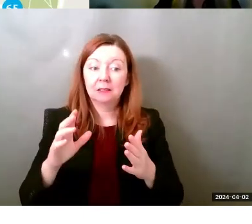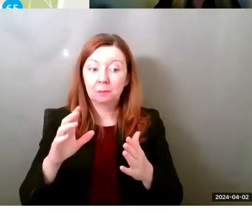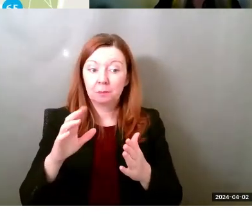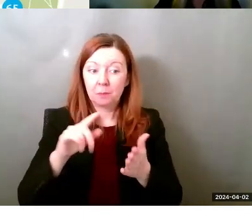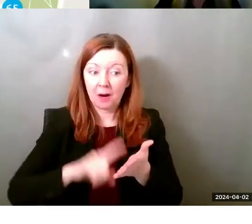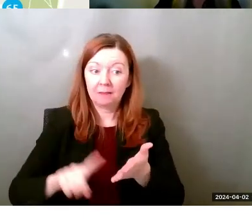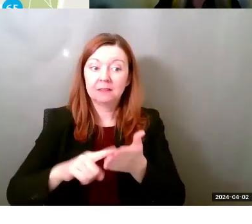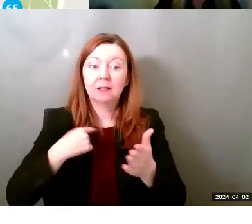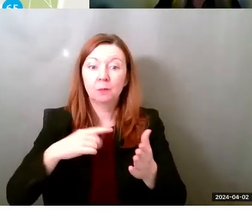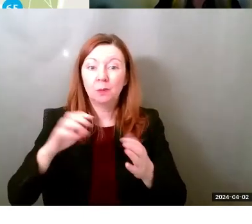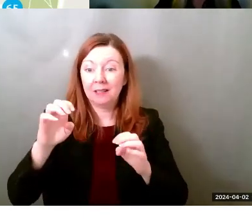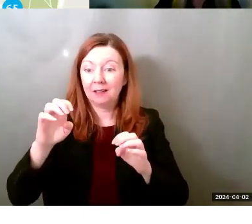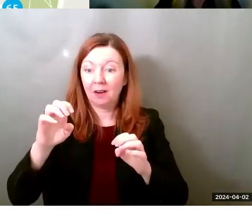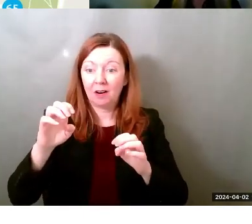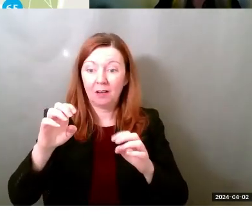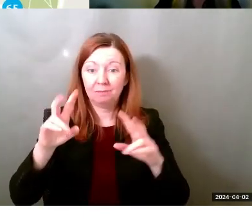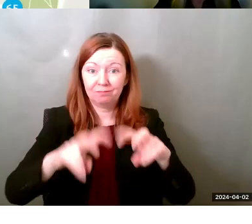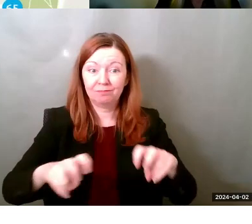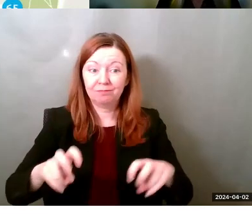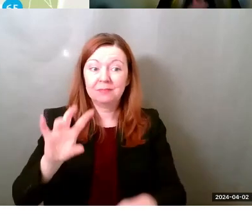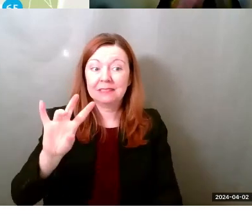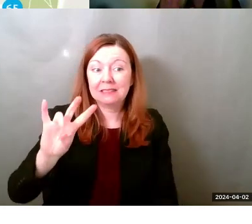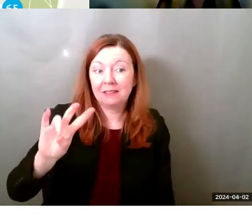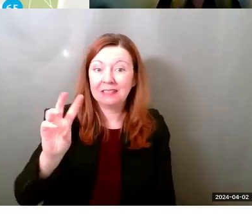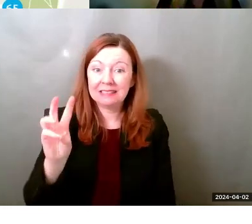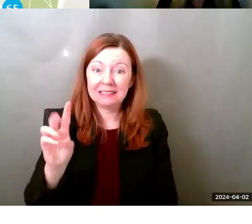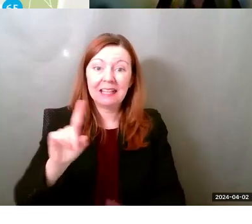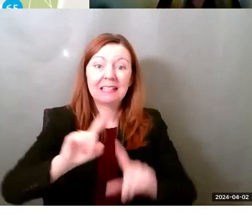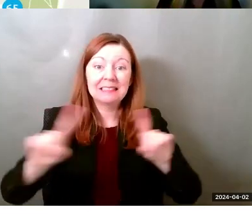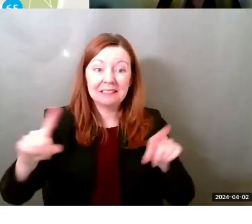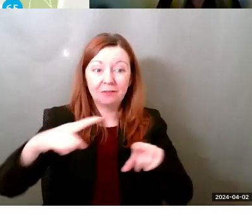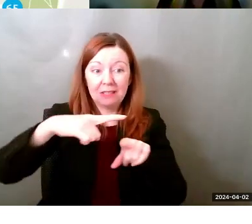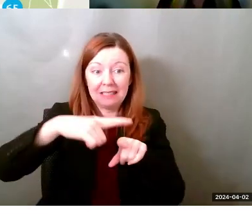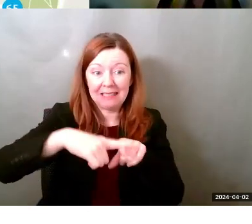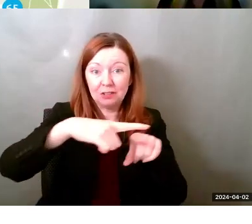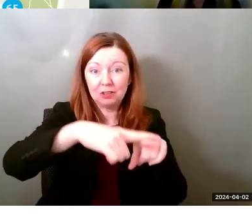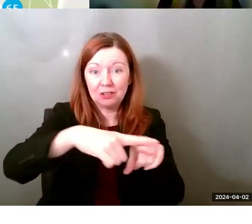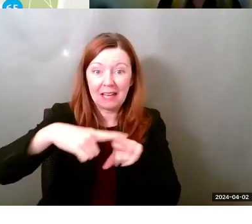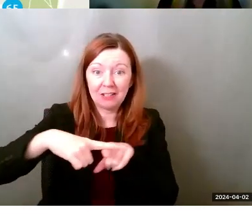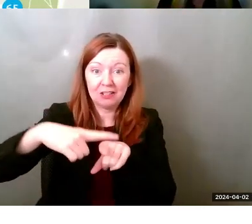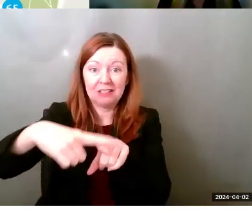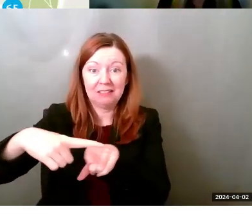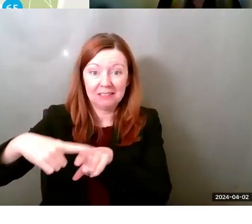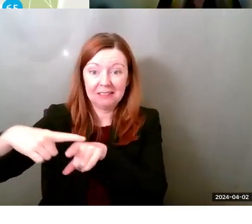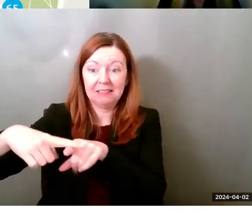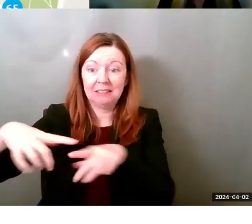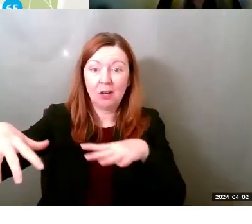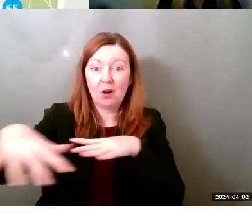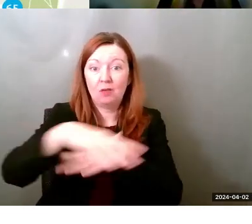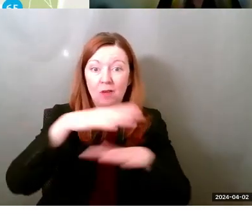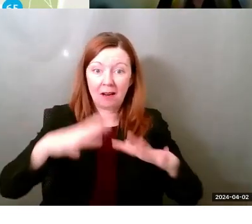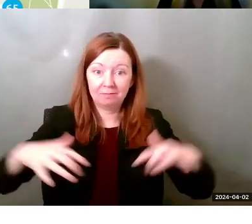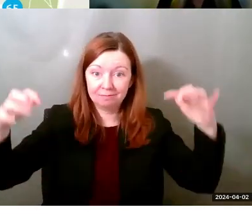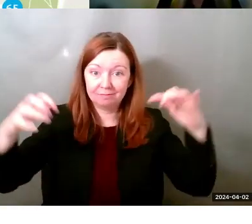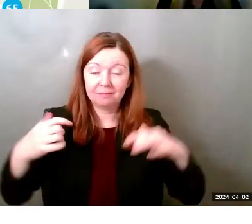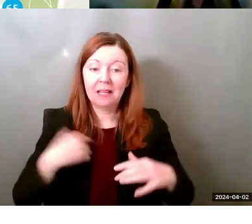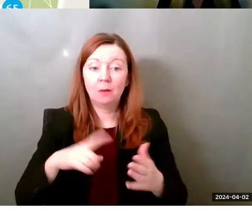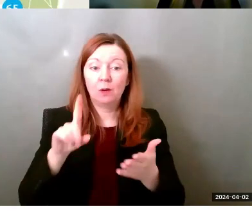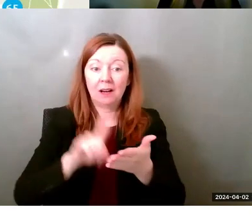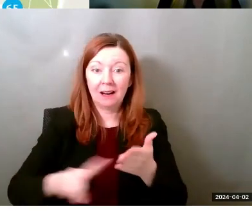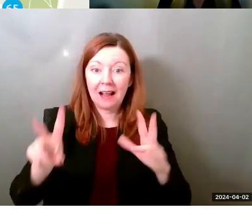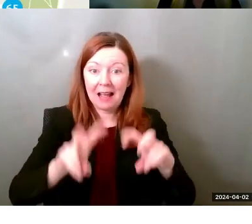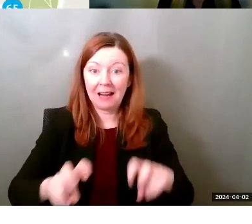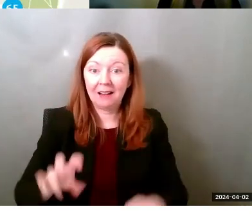an unprecedented 76 different intersections surrounding the proposed arena and are analyzing